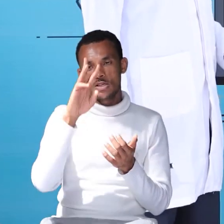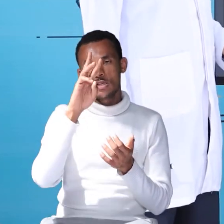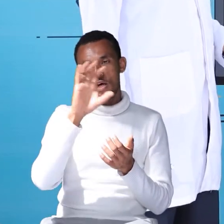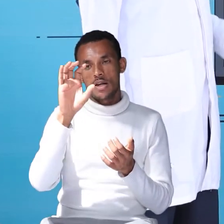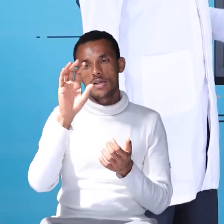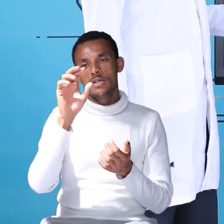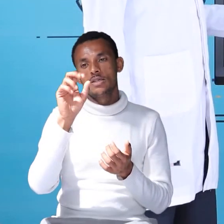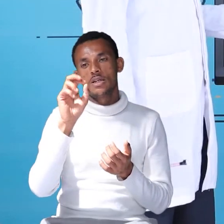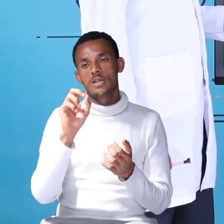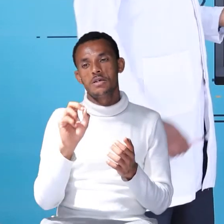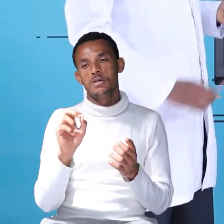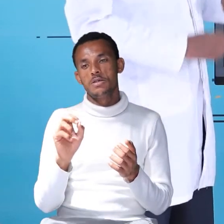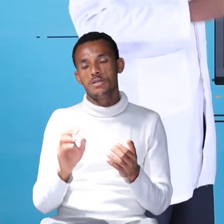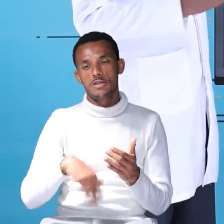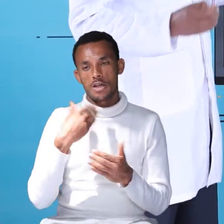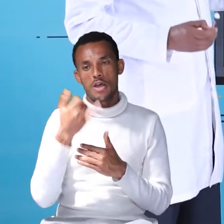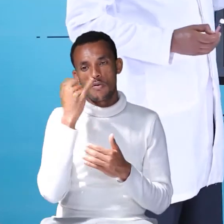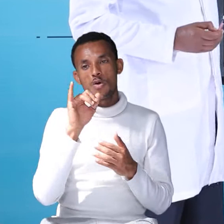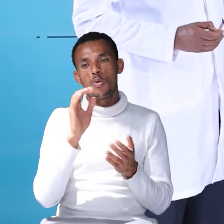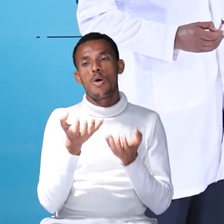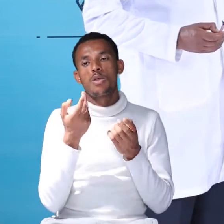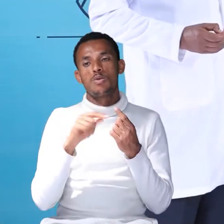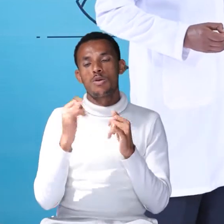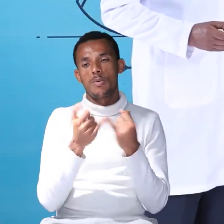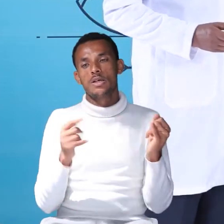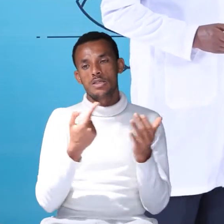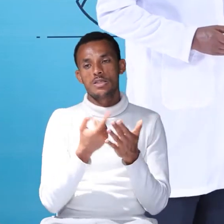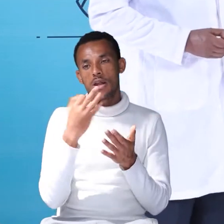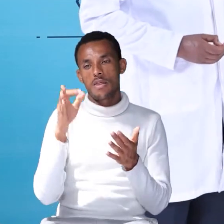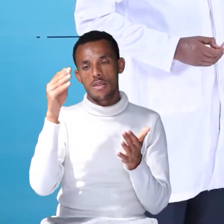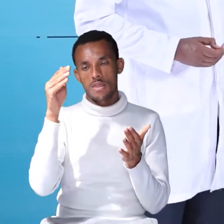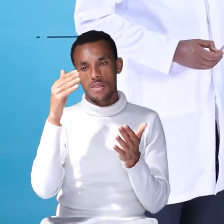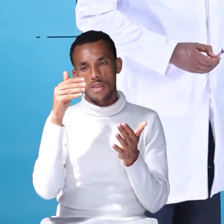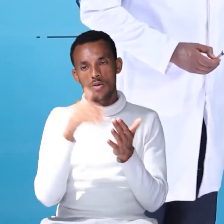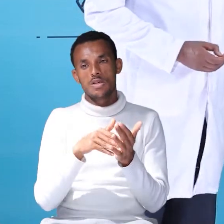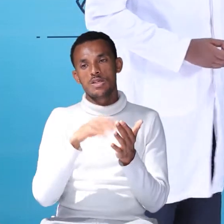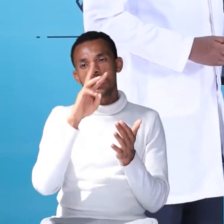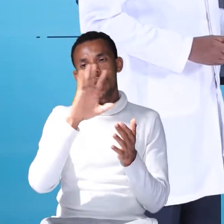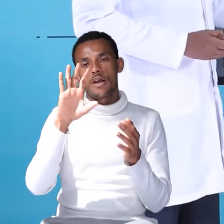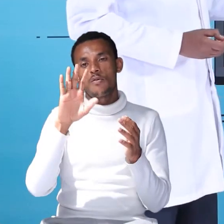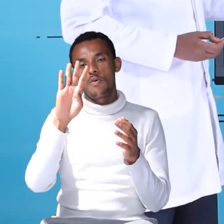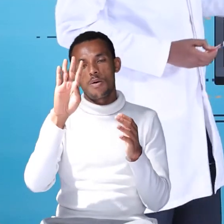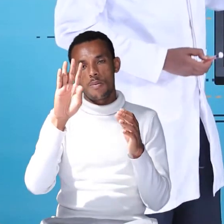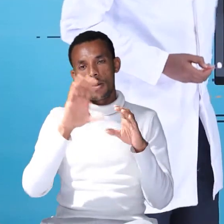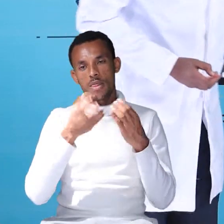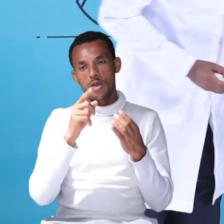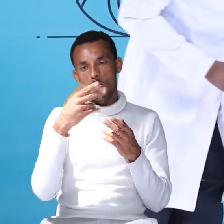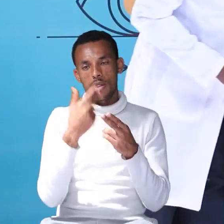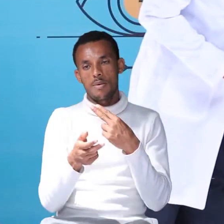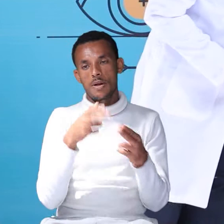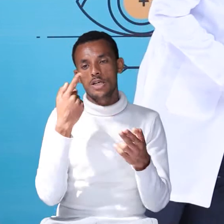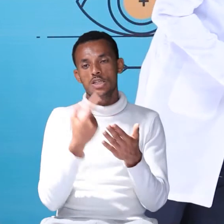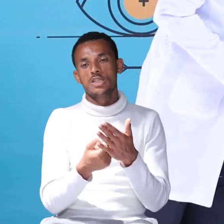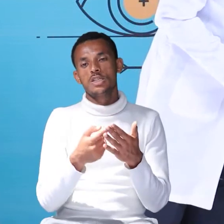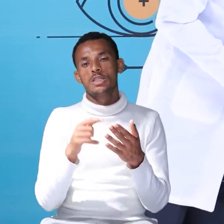1,630. Then if you want to divide this 90,600 into 4 parts, you have to multiply